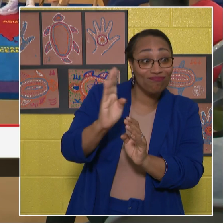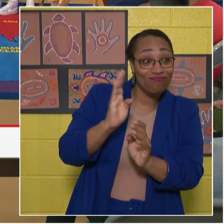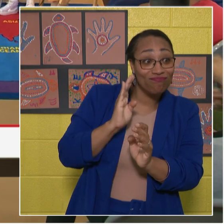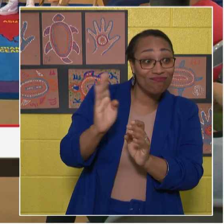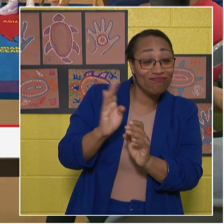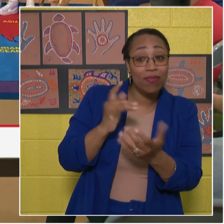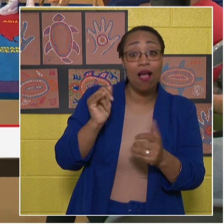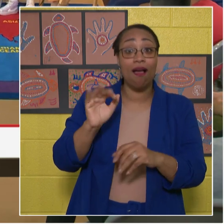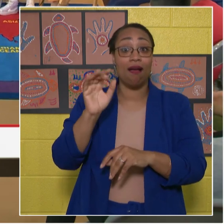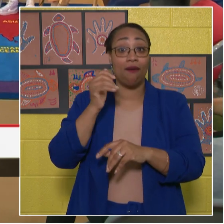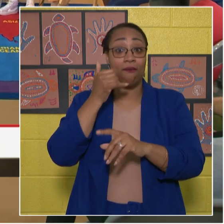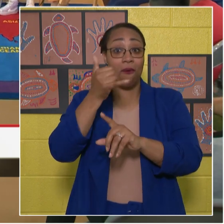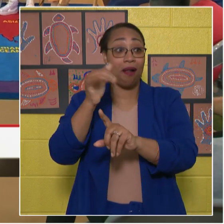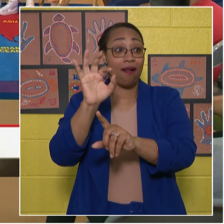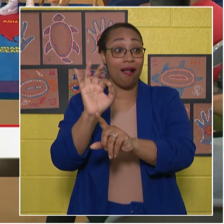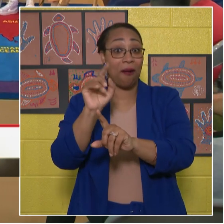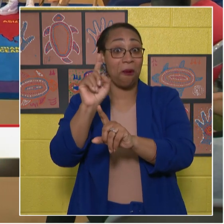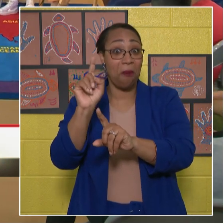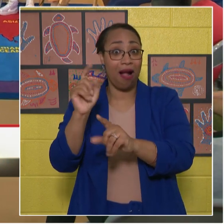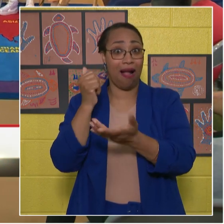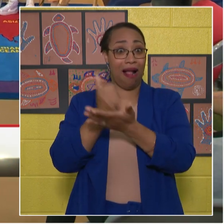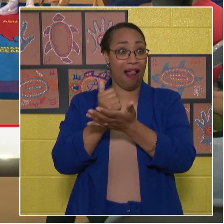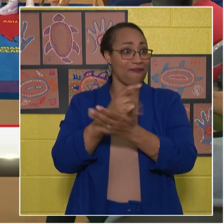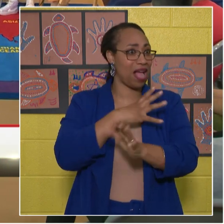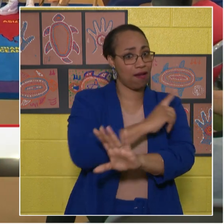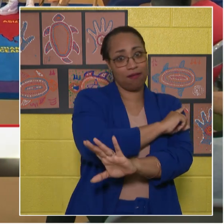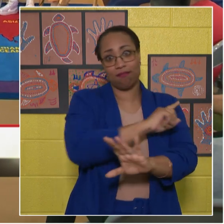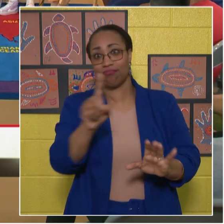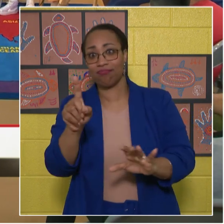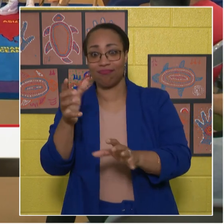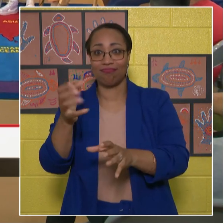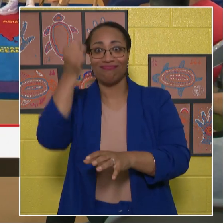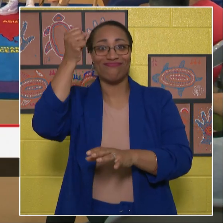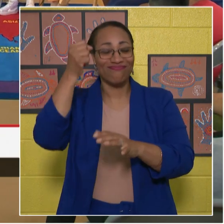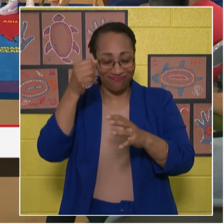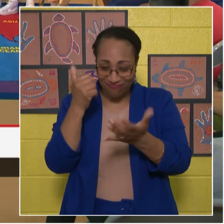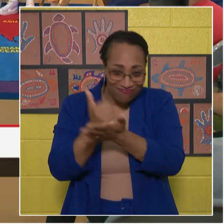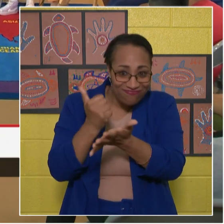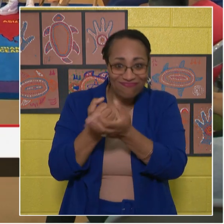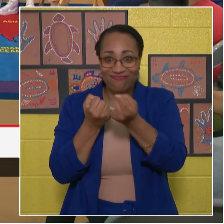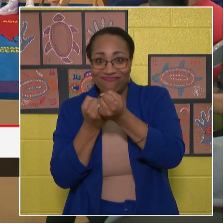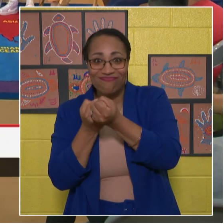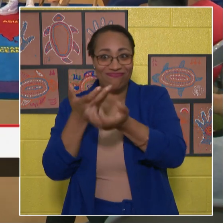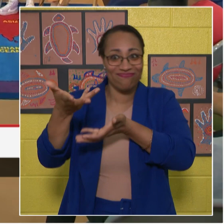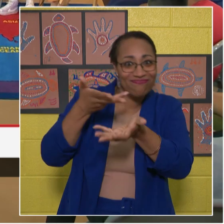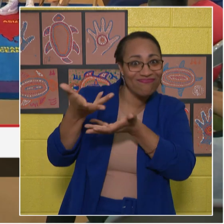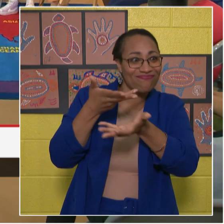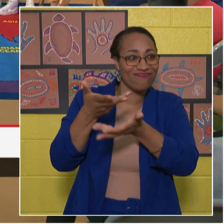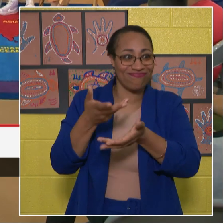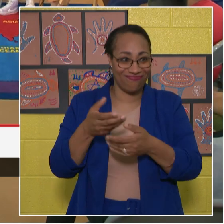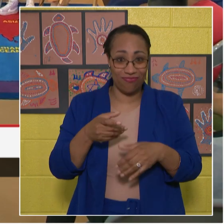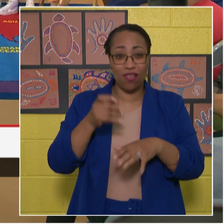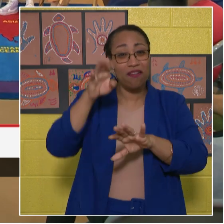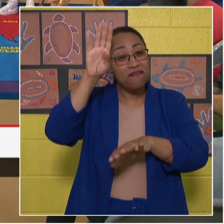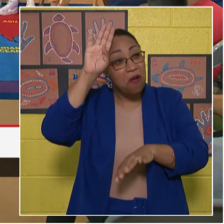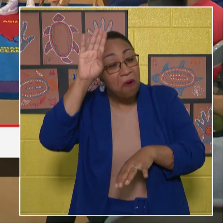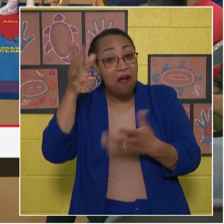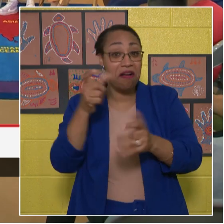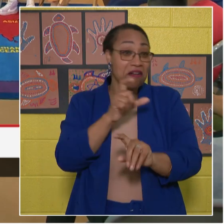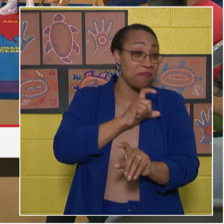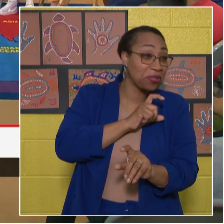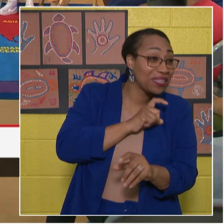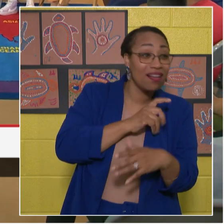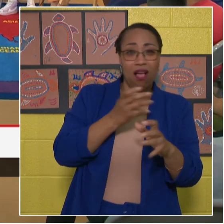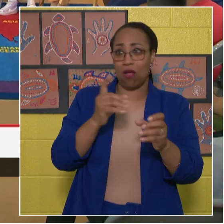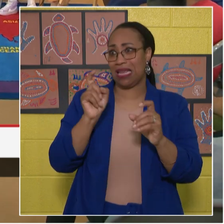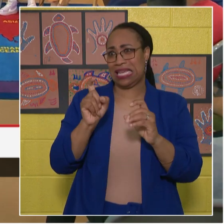are people that work for DC government that answer the phone. And we always are looking for people to help do that.